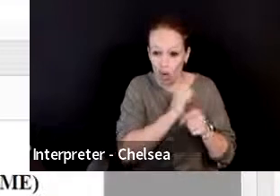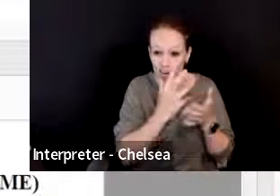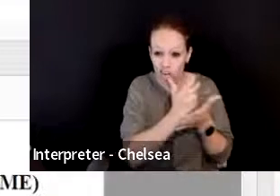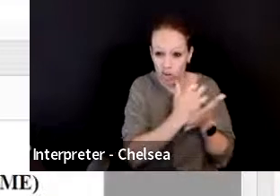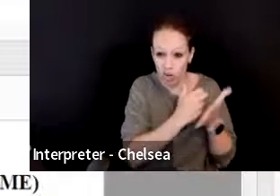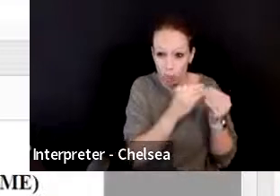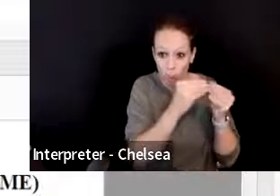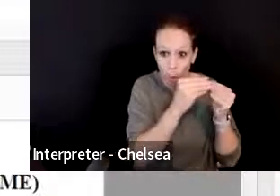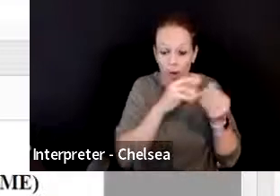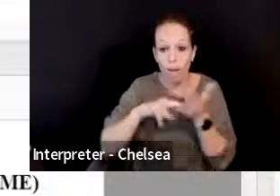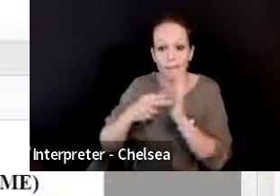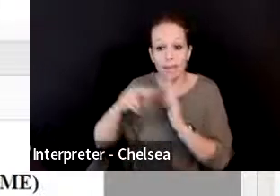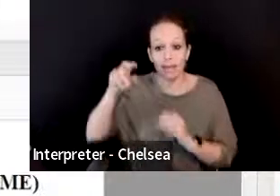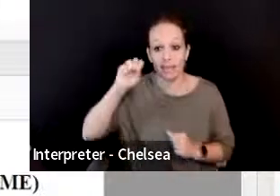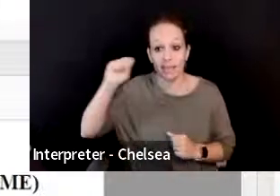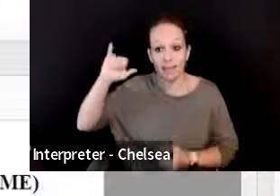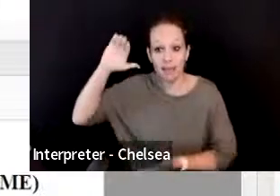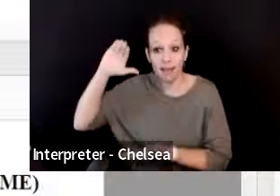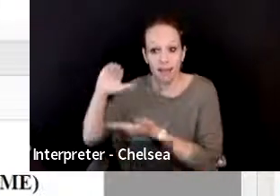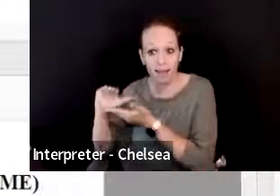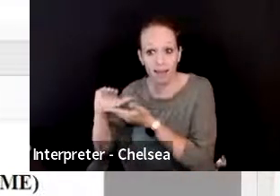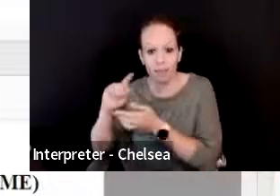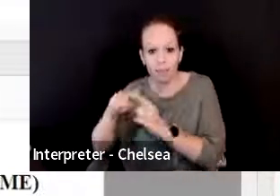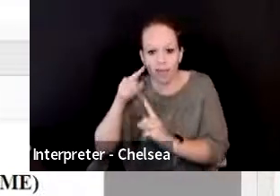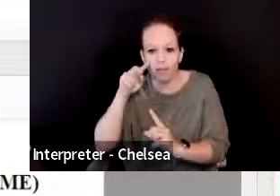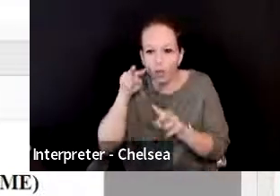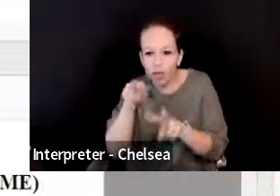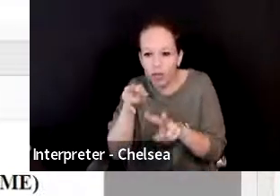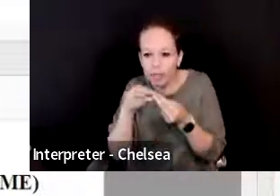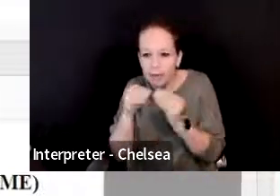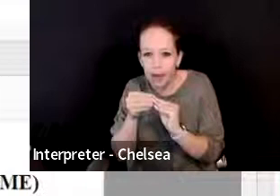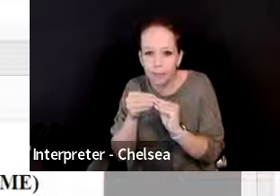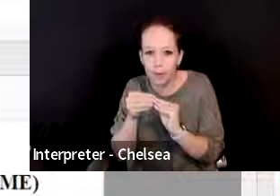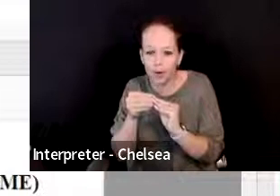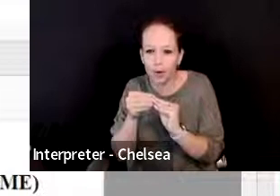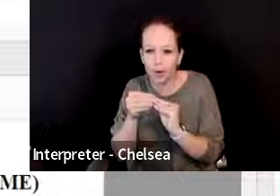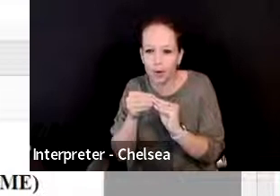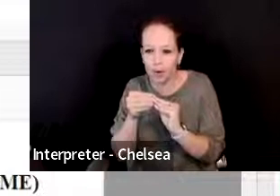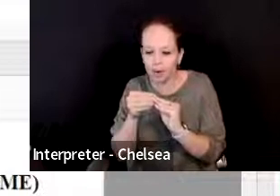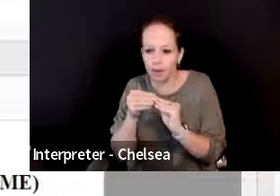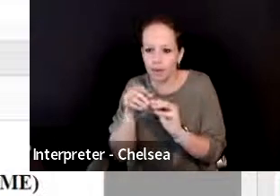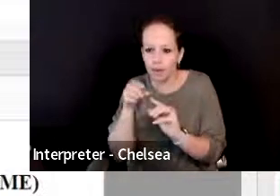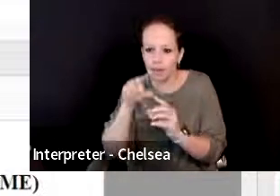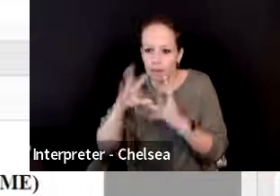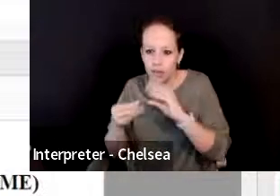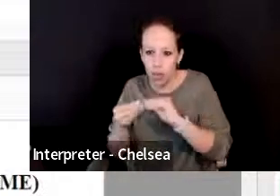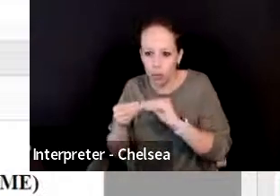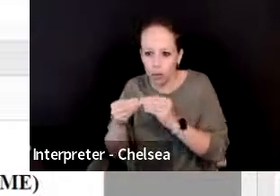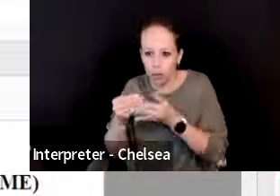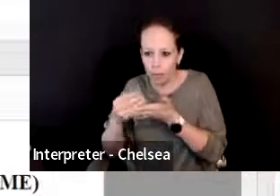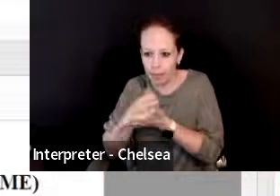money the person has. So again, less SSI, more money.